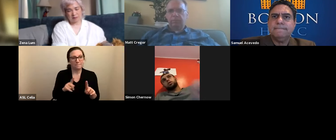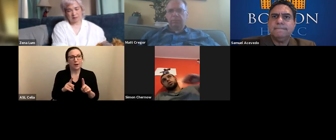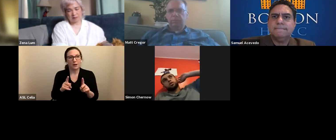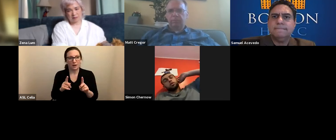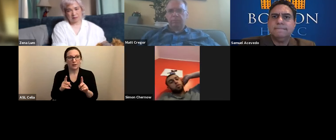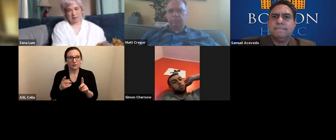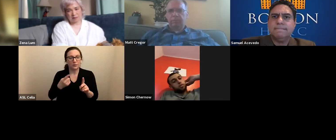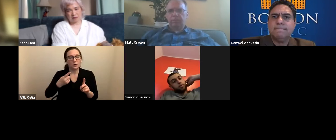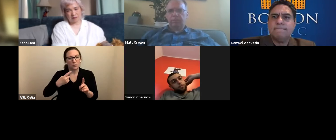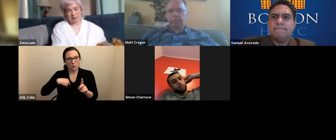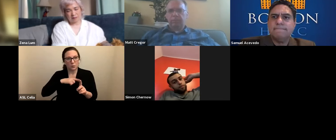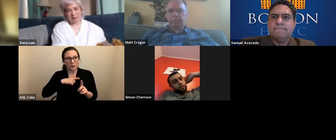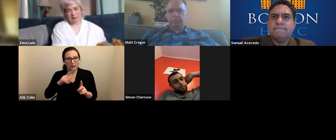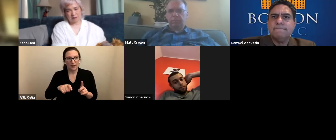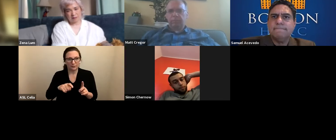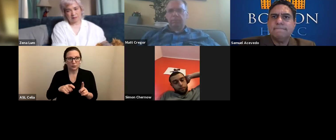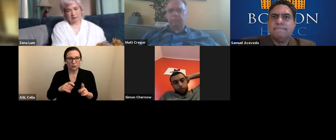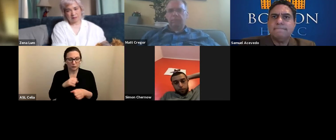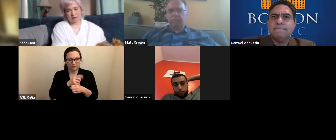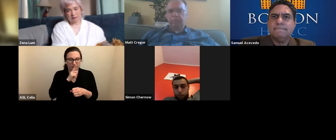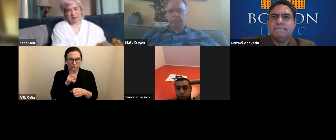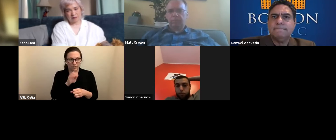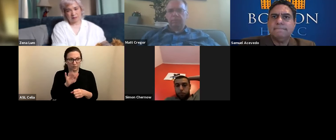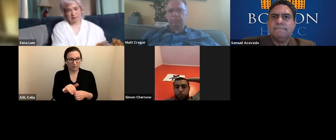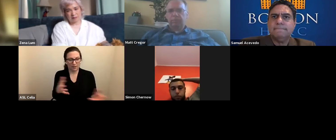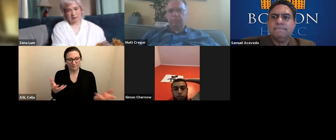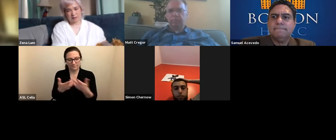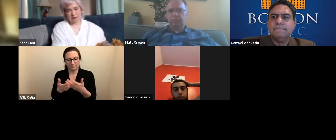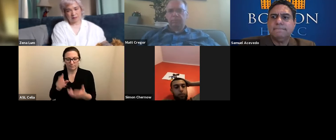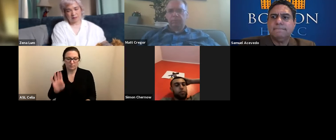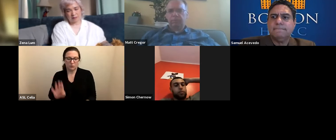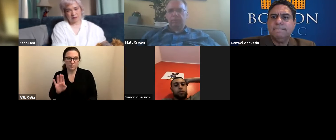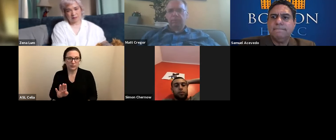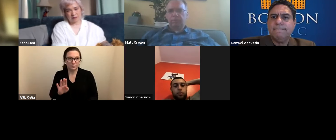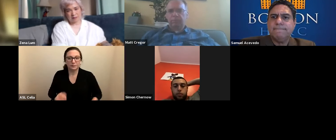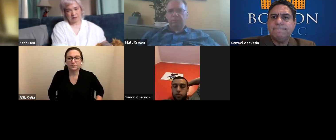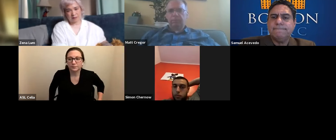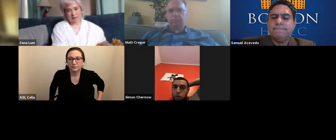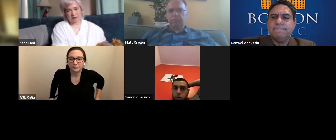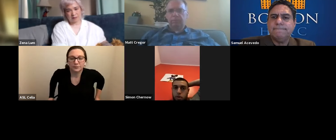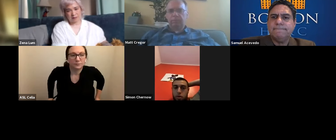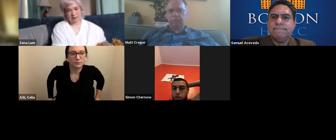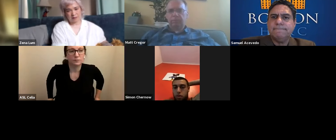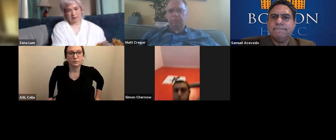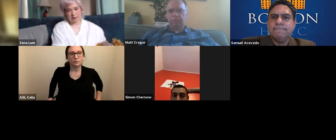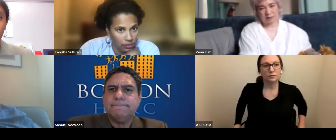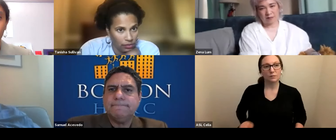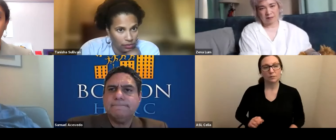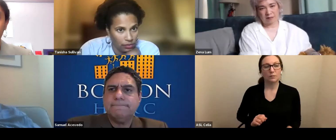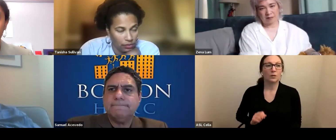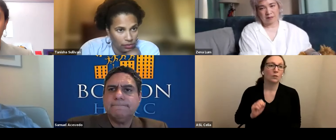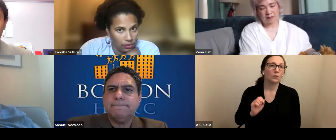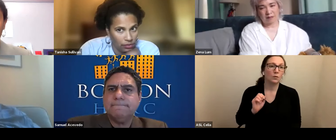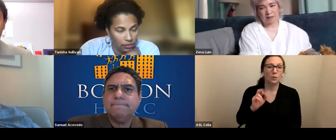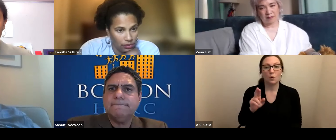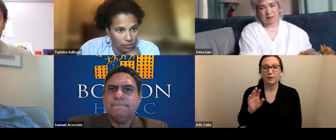responsibility we would have to see whether that was the right criteria for Boston going forward, or whether other things should